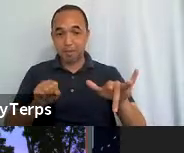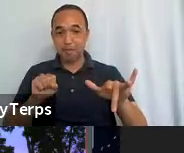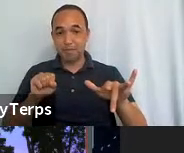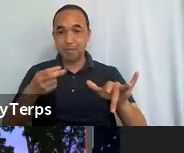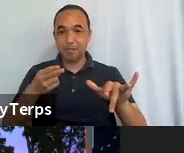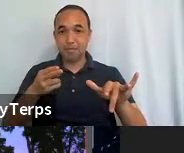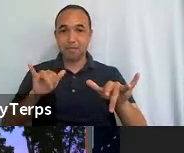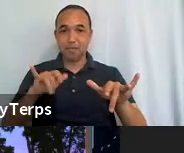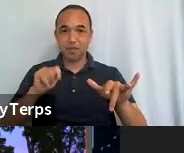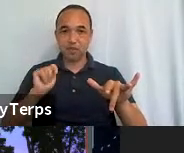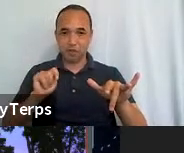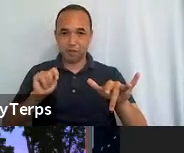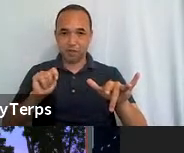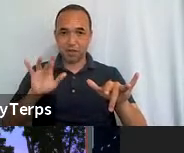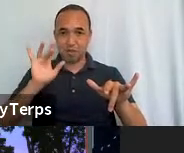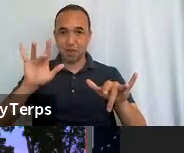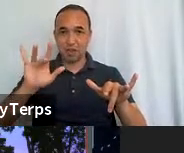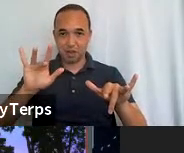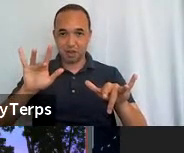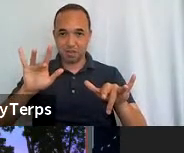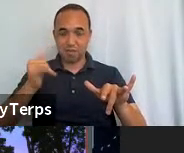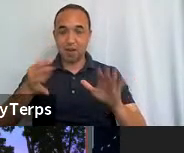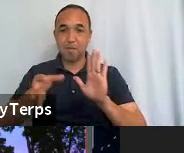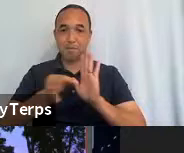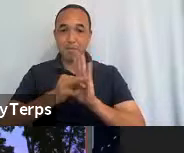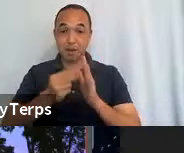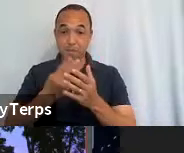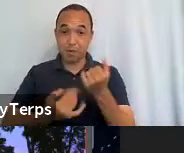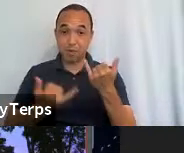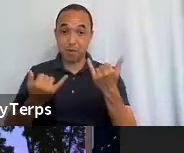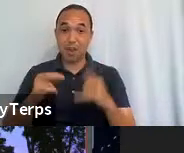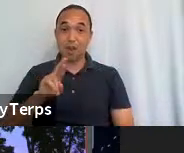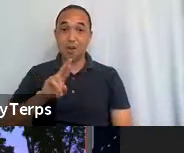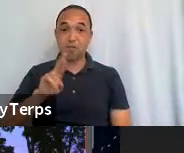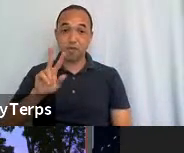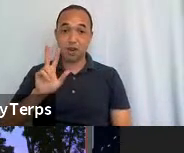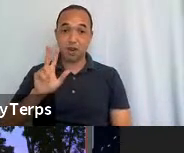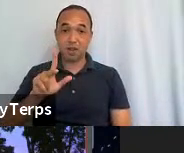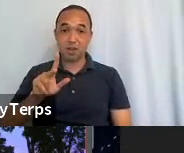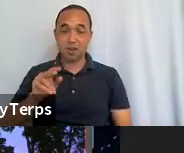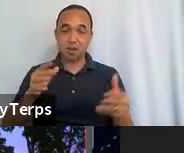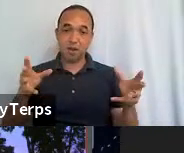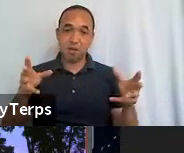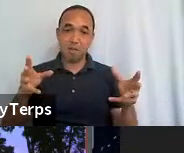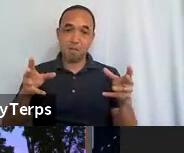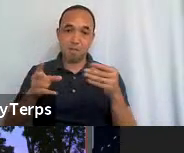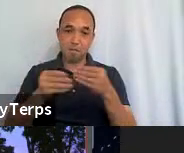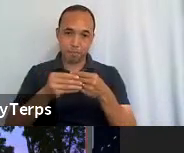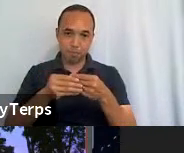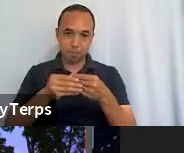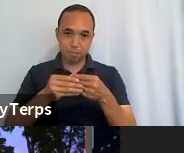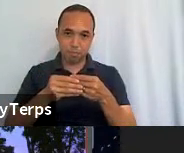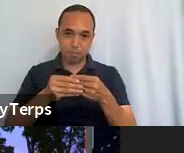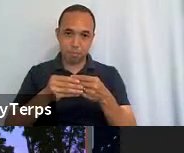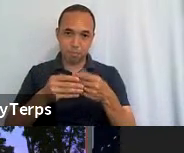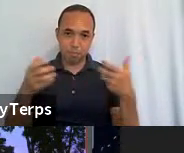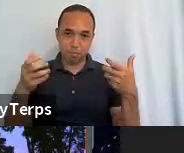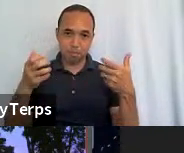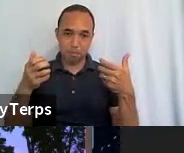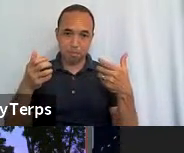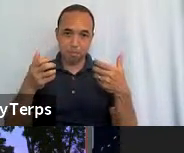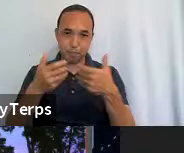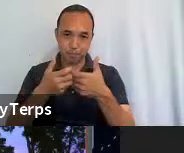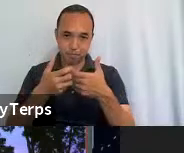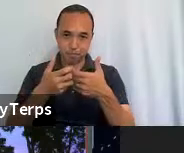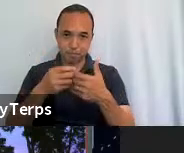one, and then right click, merge layers. So it seems like, just